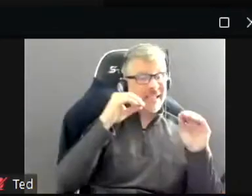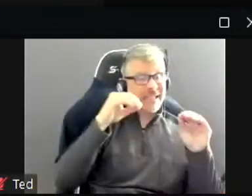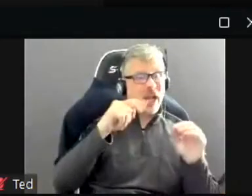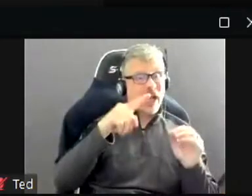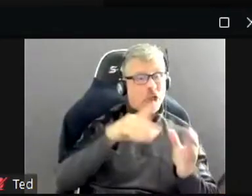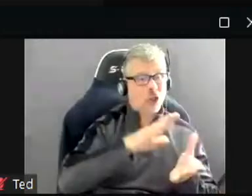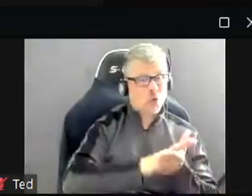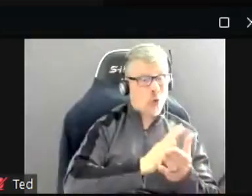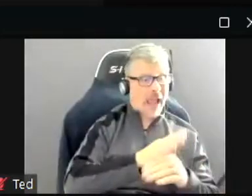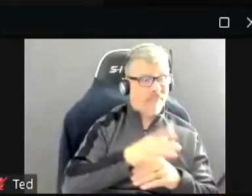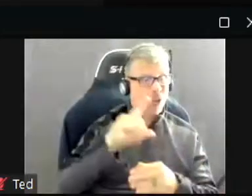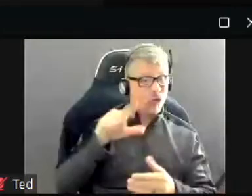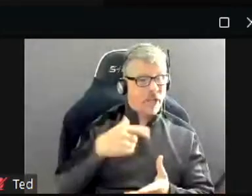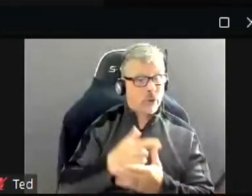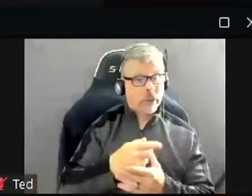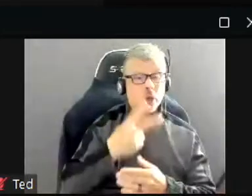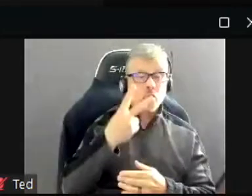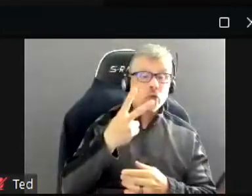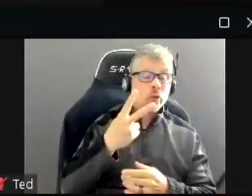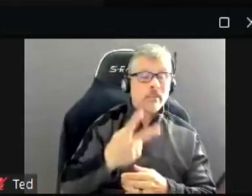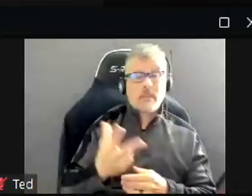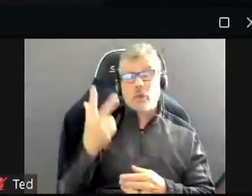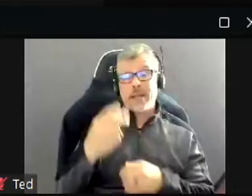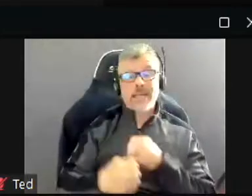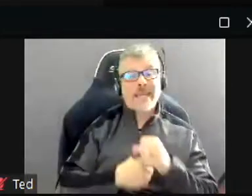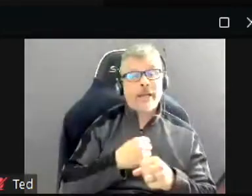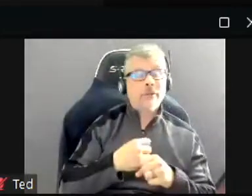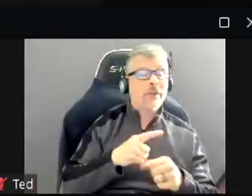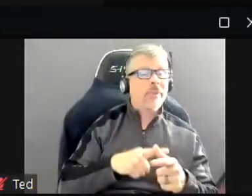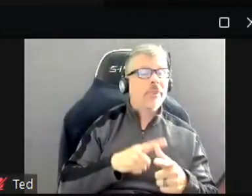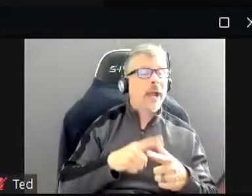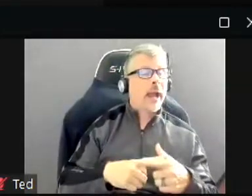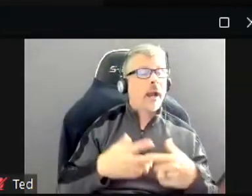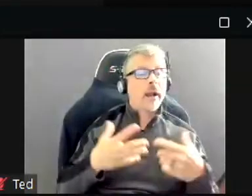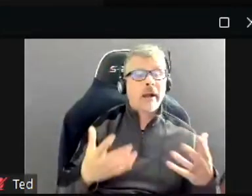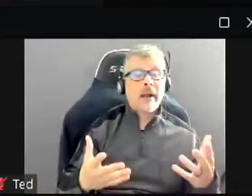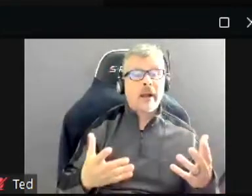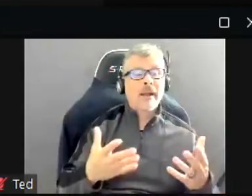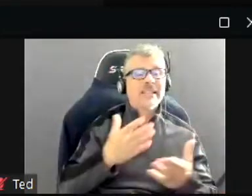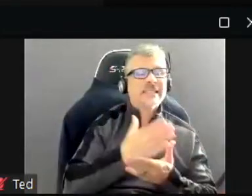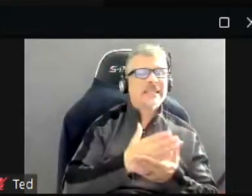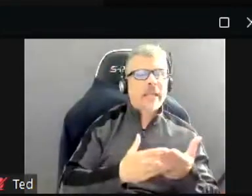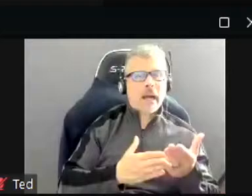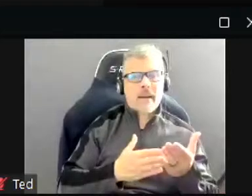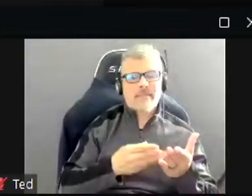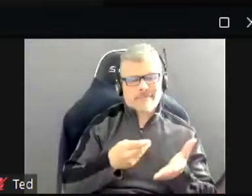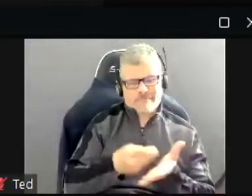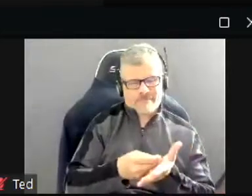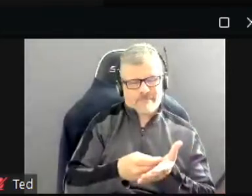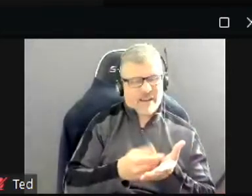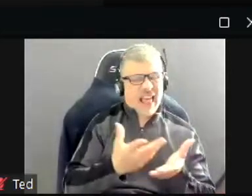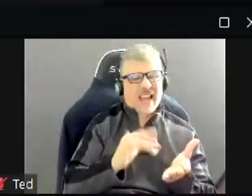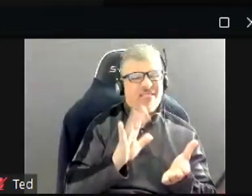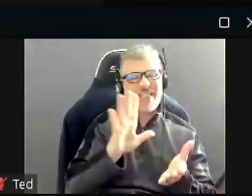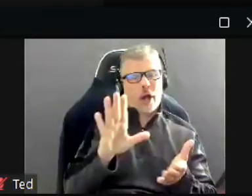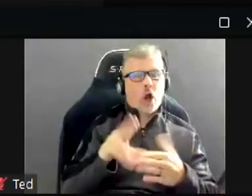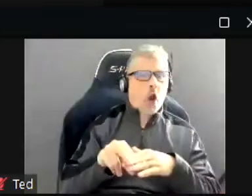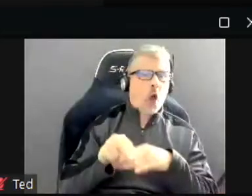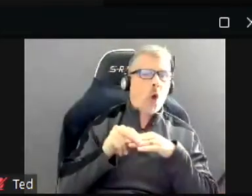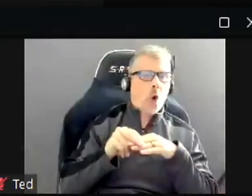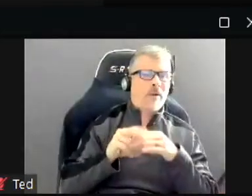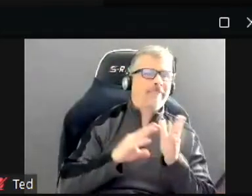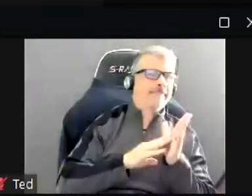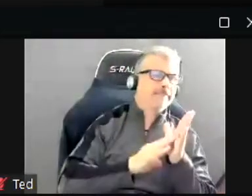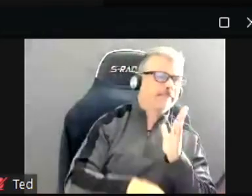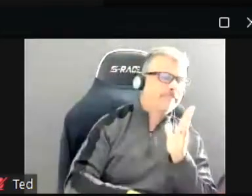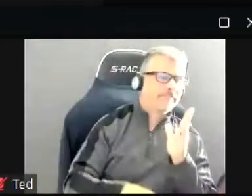after graduation for 2-3 years, then some sort of financial incentive, having their loan forgiven